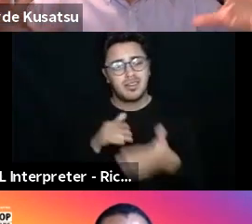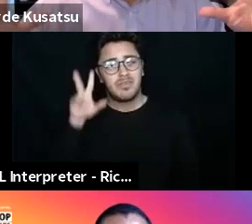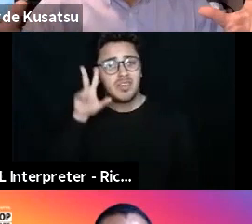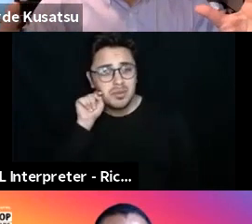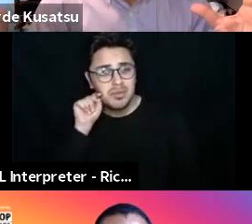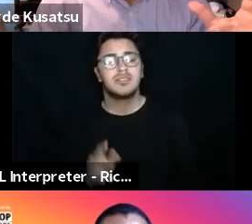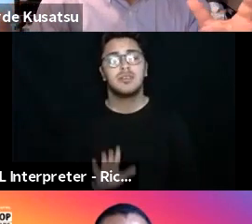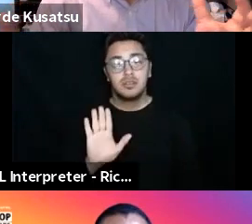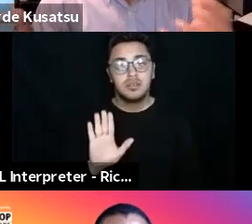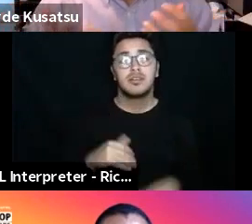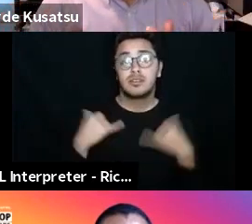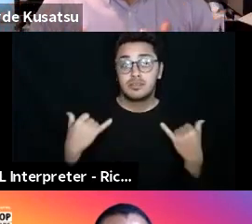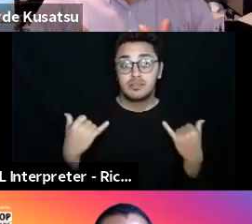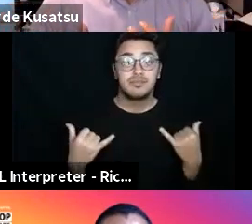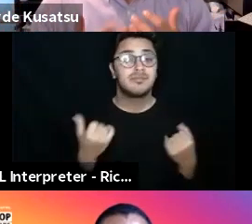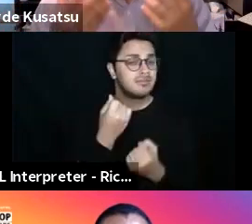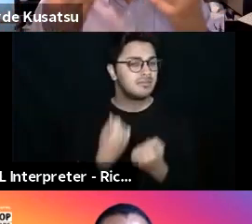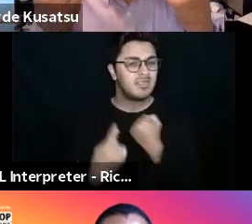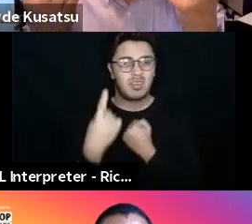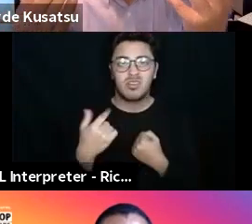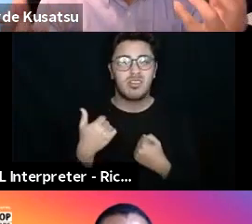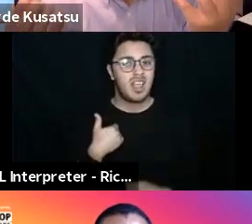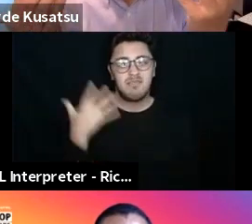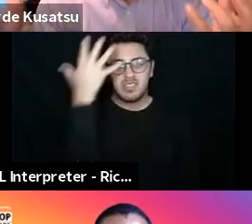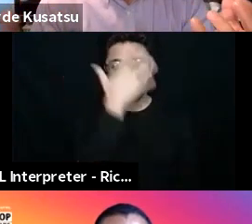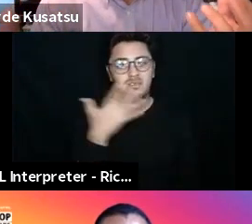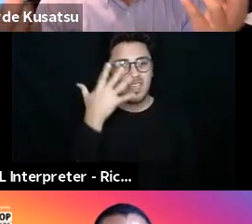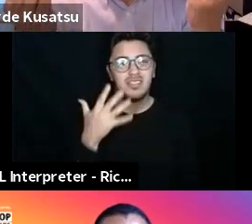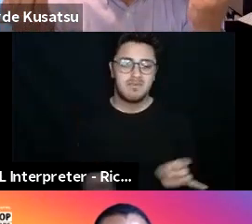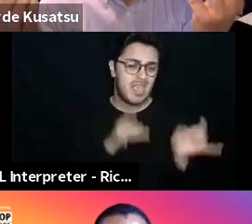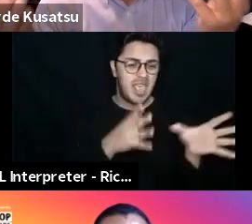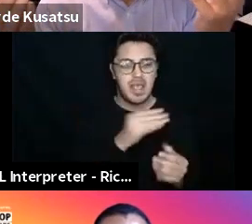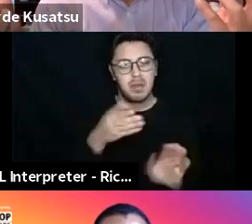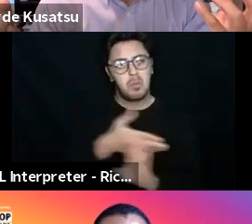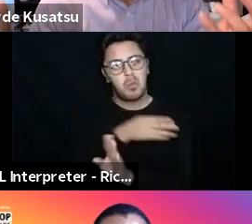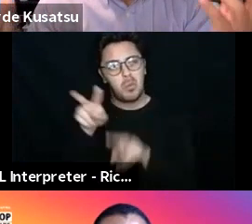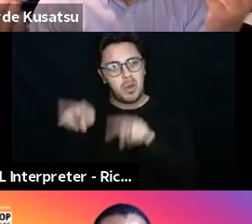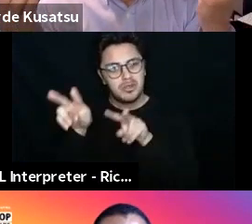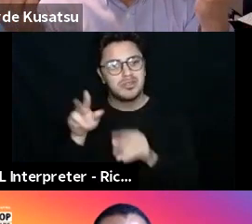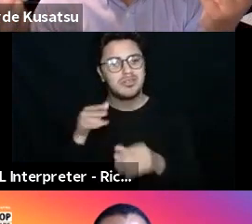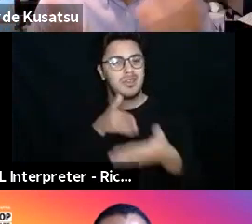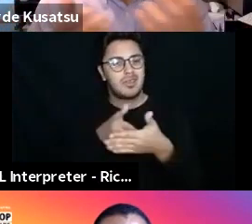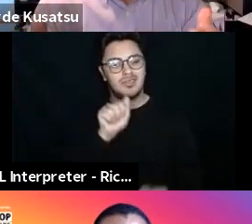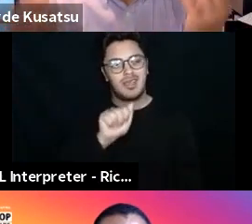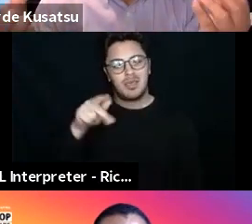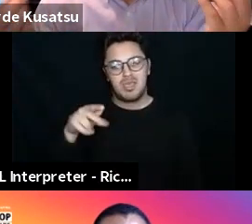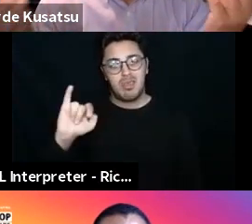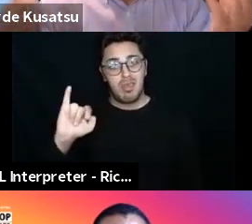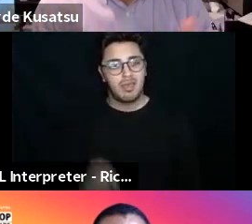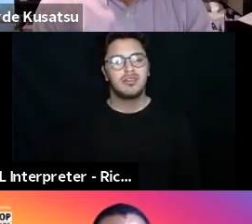time everyone has the face of the hate and prejudice against the AAPI, and we're rallying